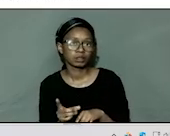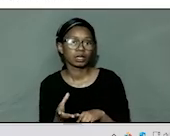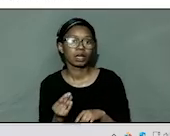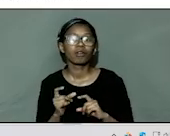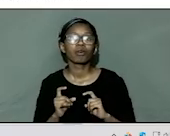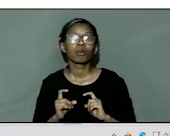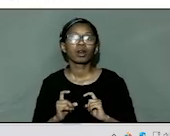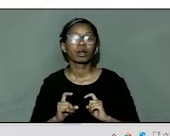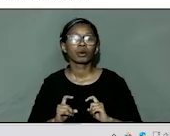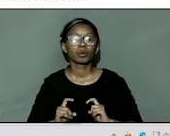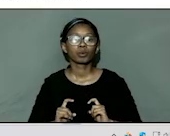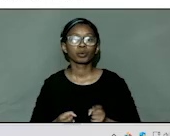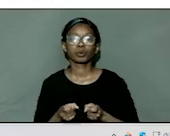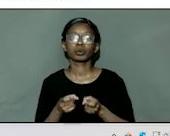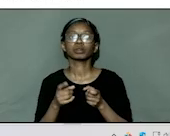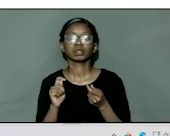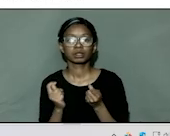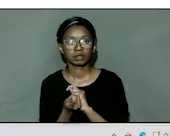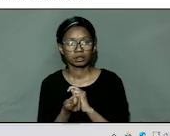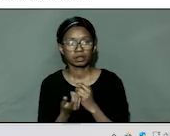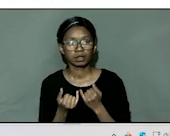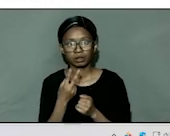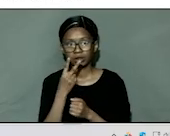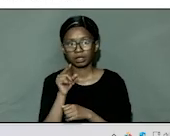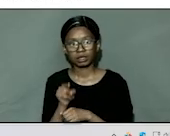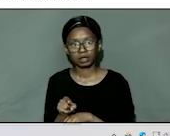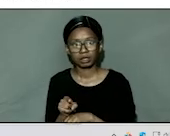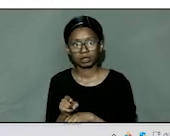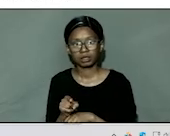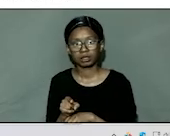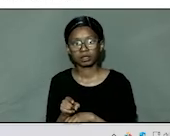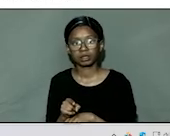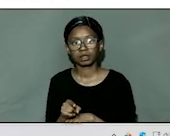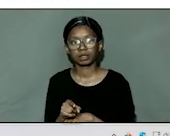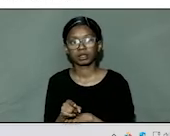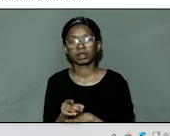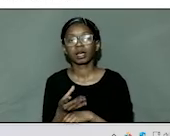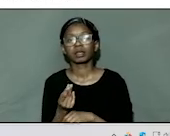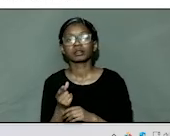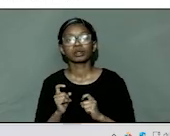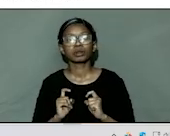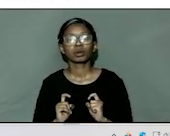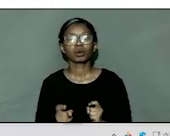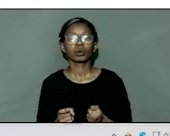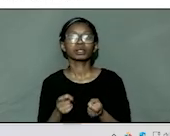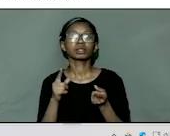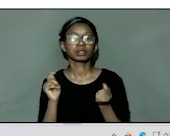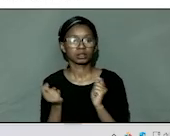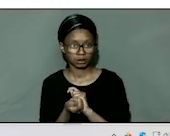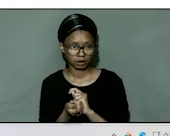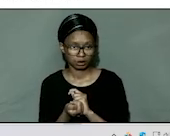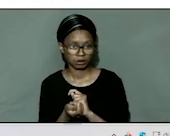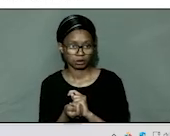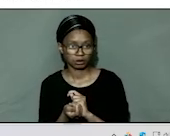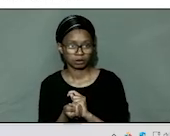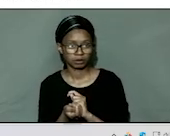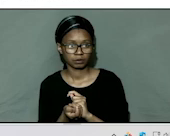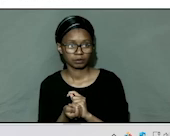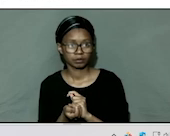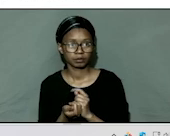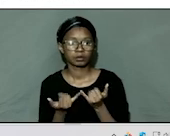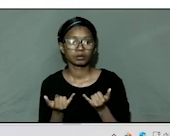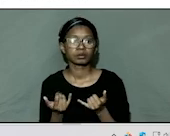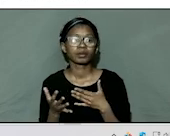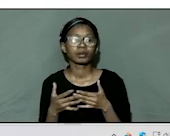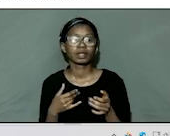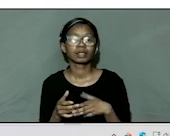what? Rapid change. You see here is the rapid what? Here is the rapid change. And whenever